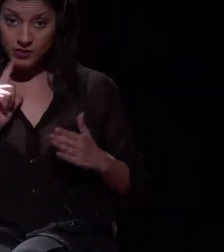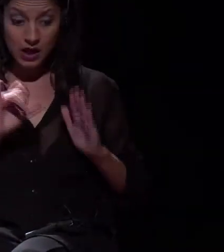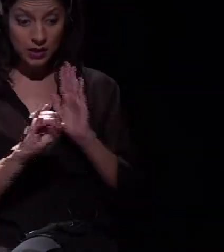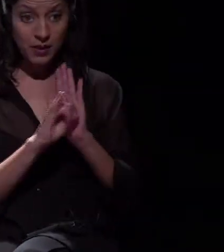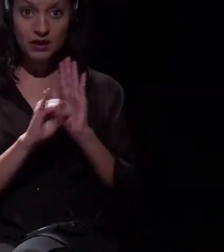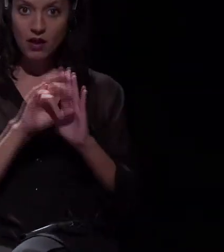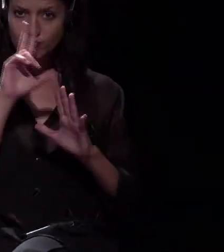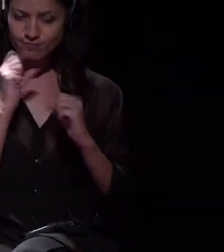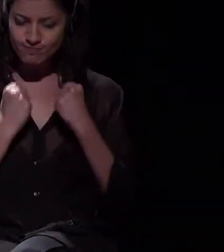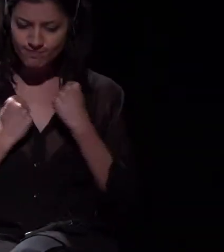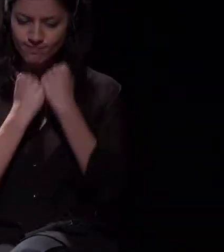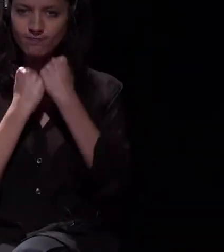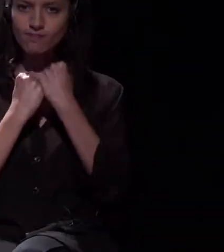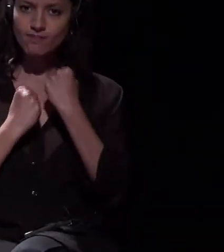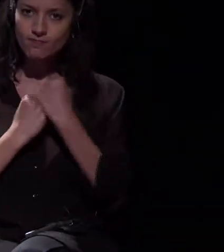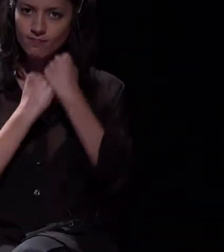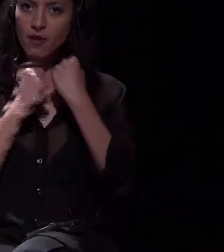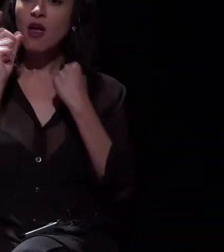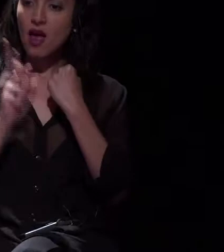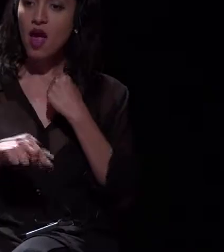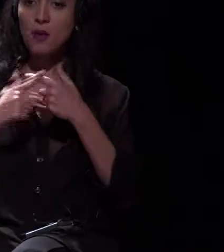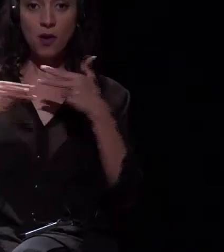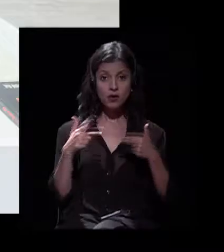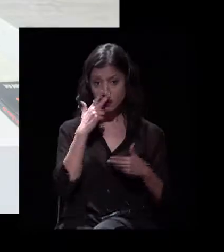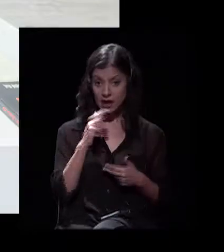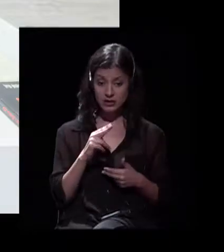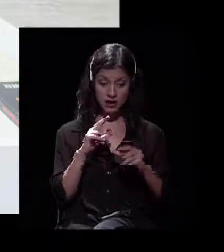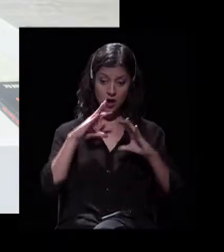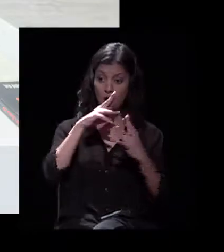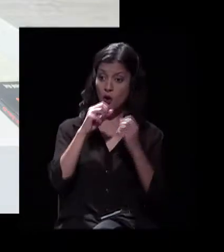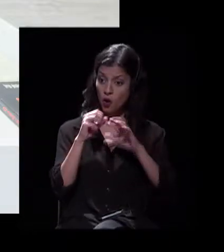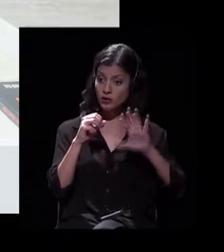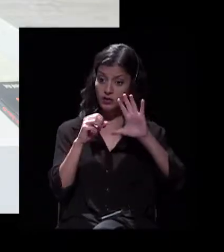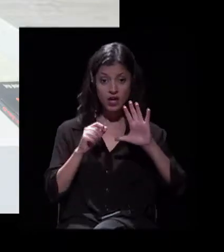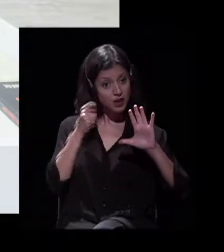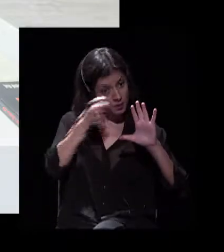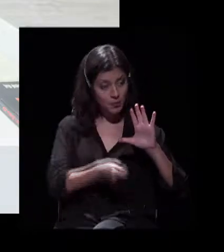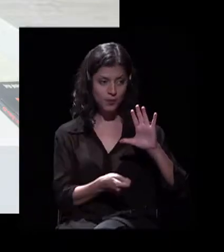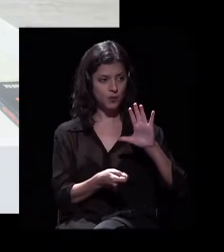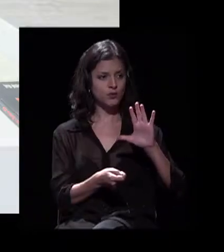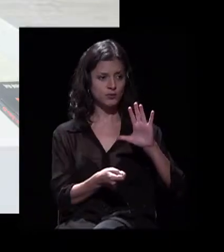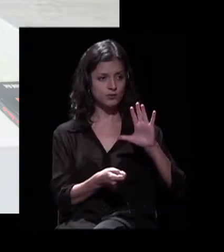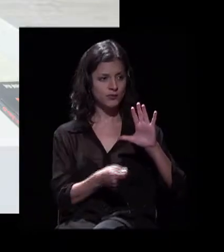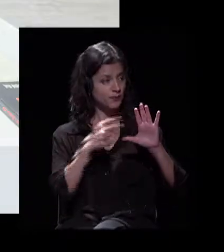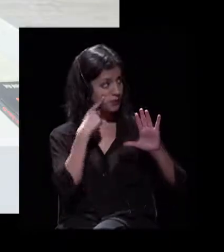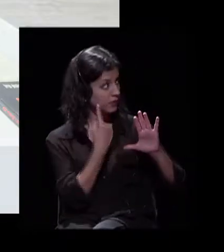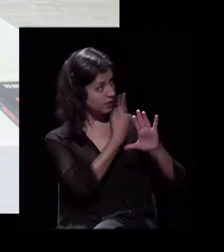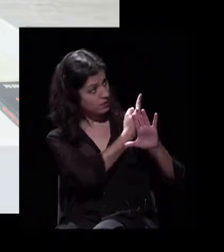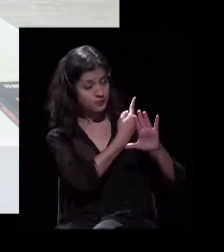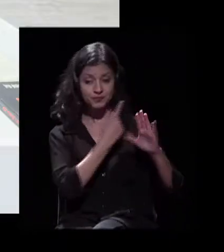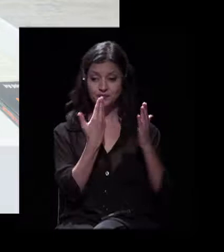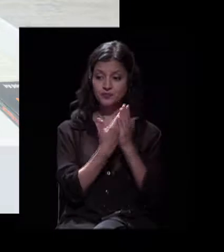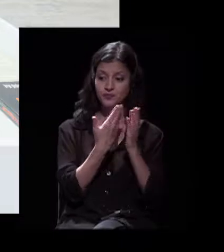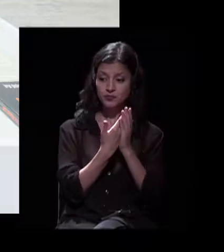West. And we can think here of examples from Joaquín Torres Garcia's Escuela del Sur and his constructive